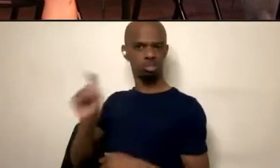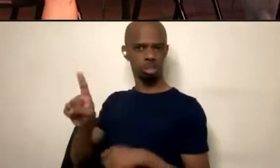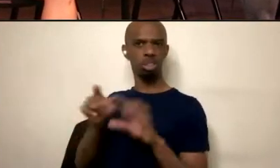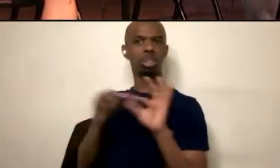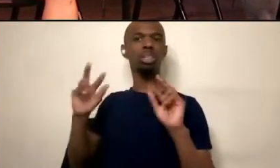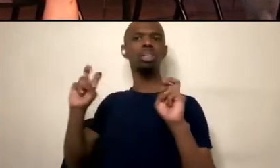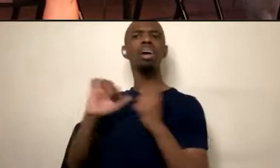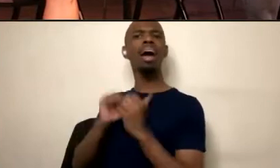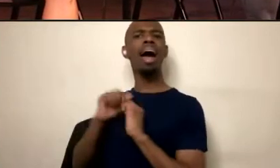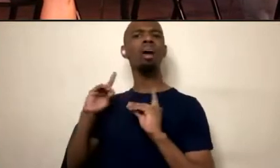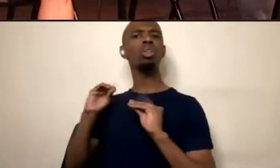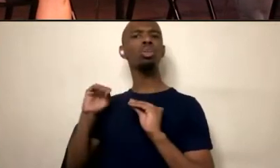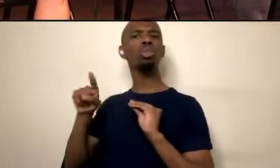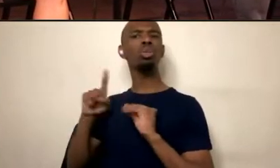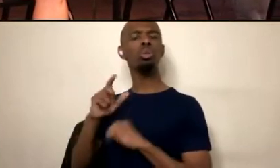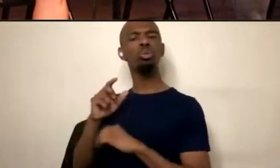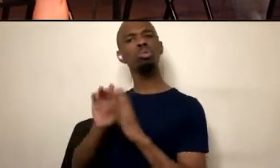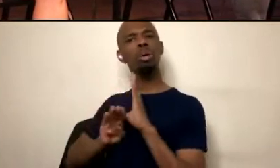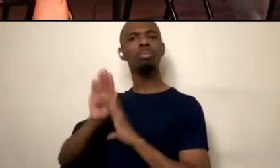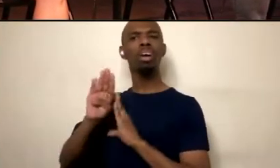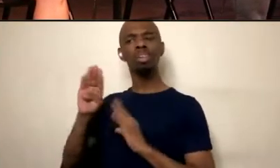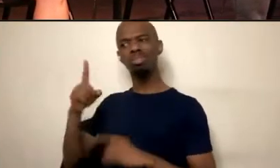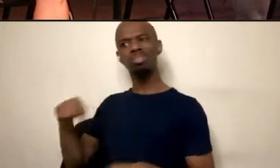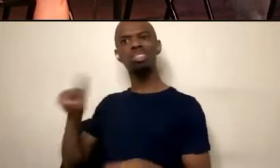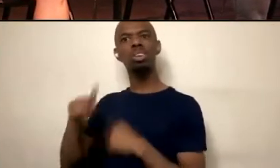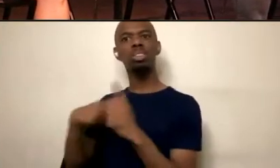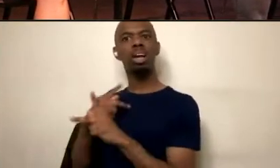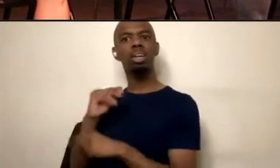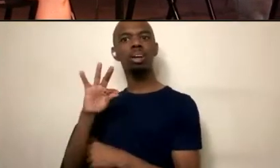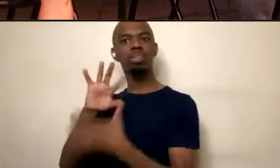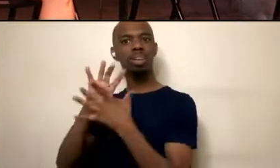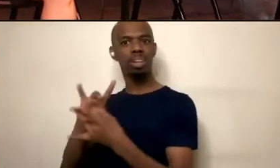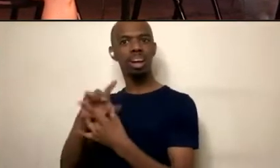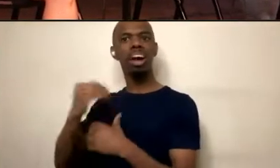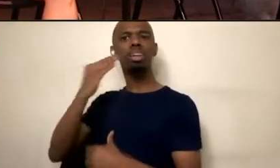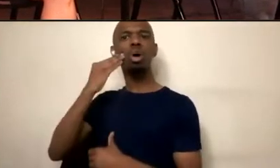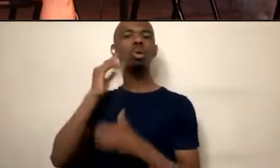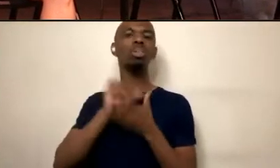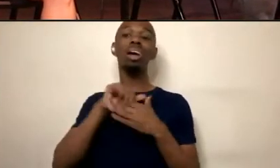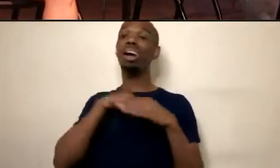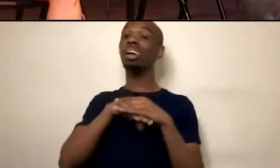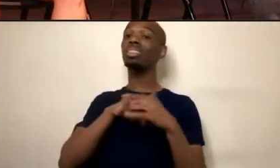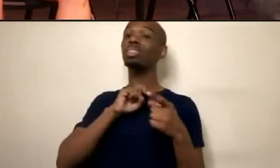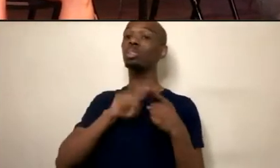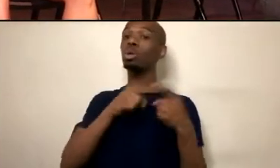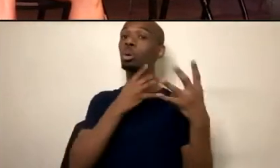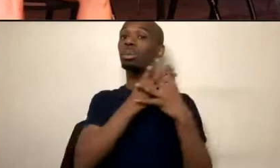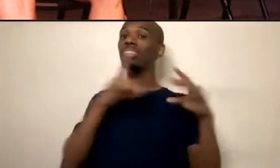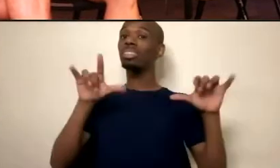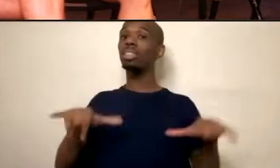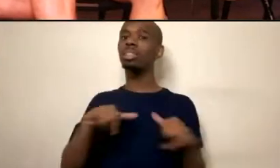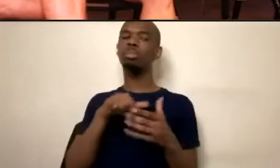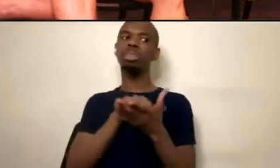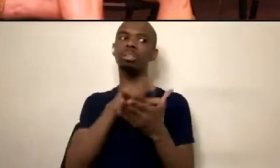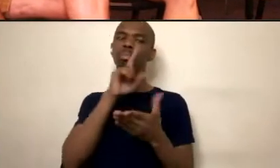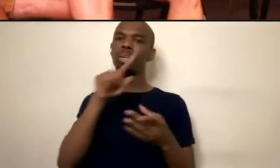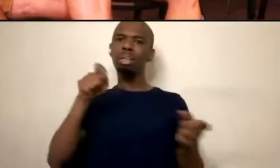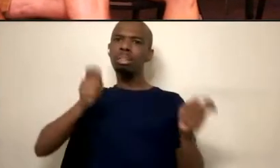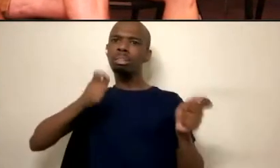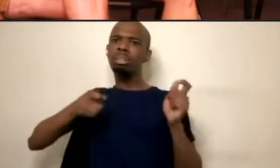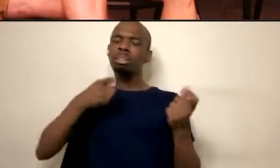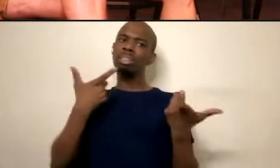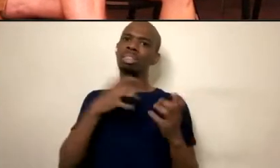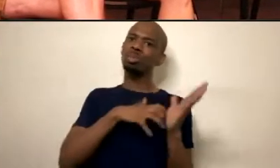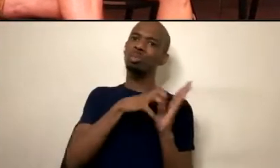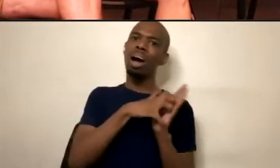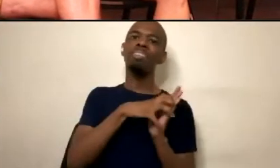I know that access to prisons change with, like, the change of the wardens. Mm-hmm. So, like, how do you manage to, like,